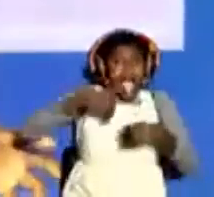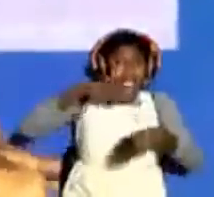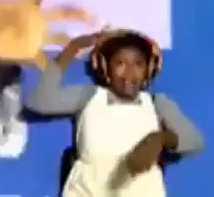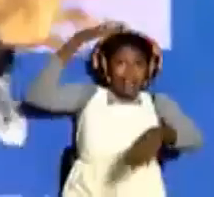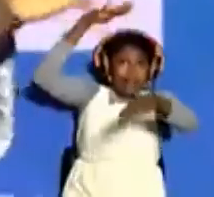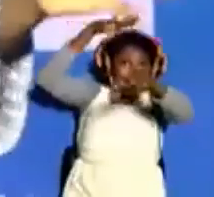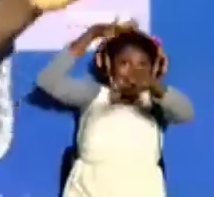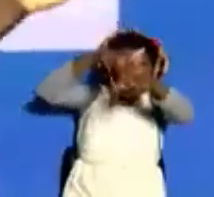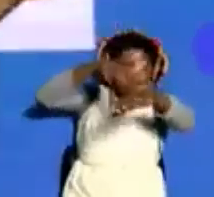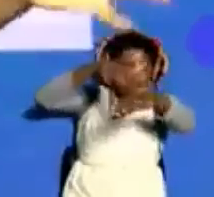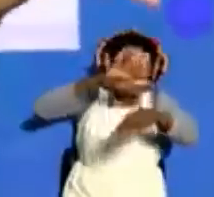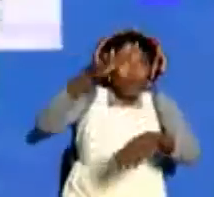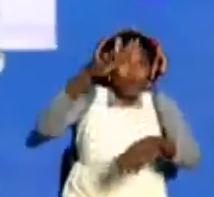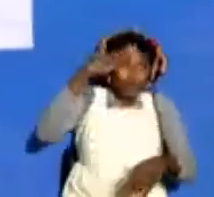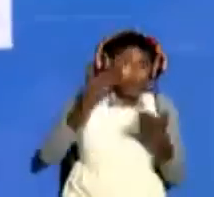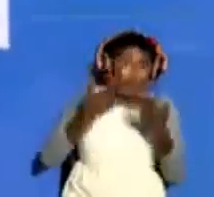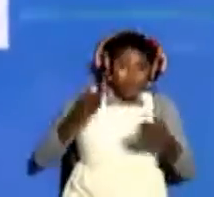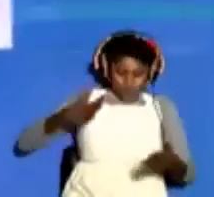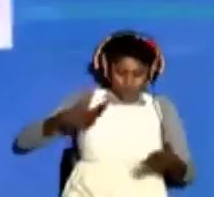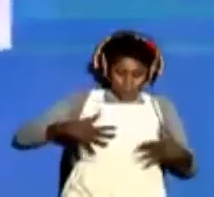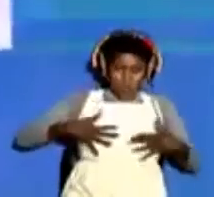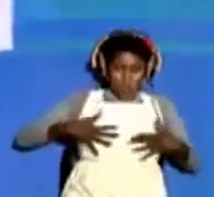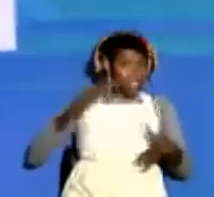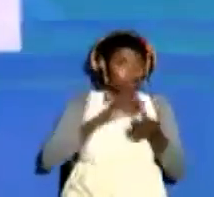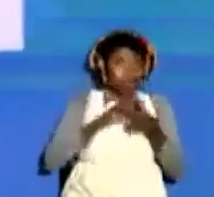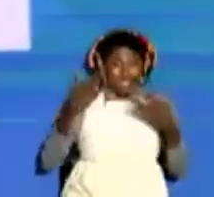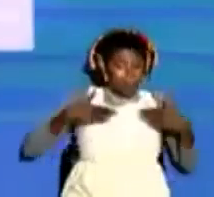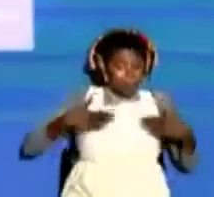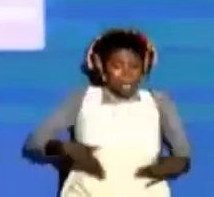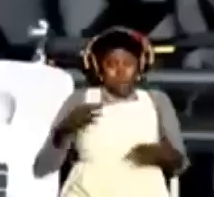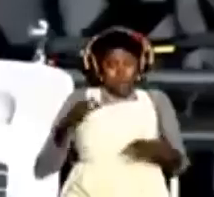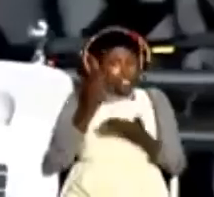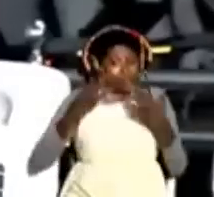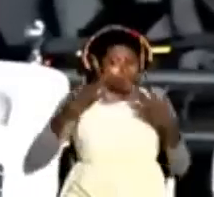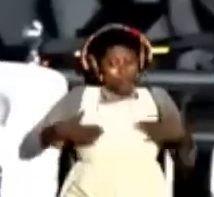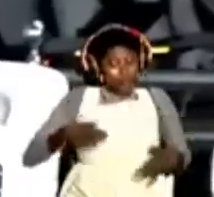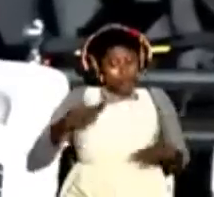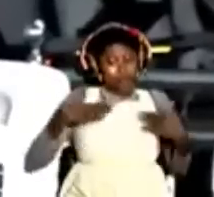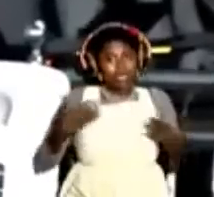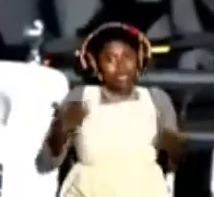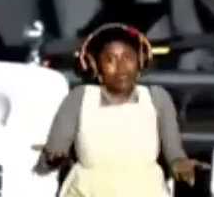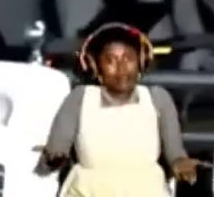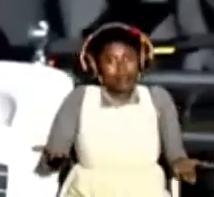you on any sensitive part of your life?